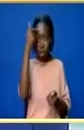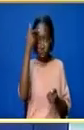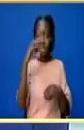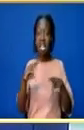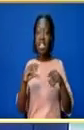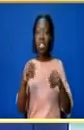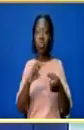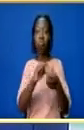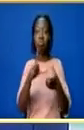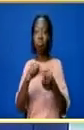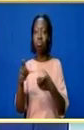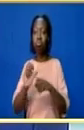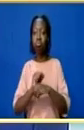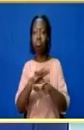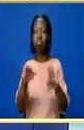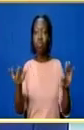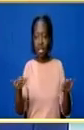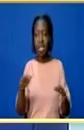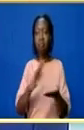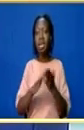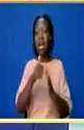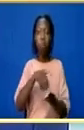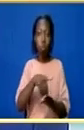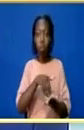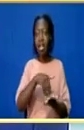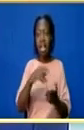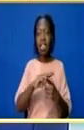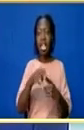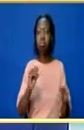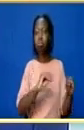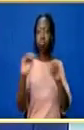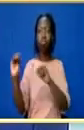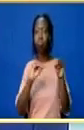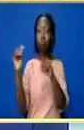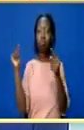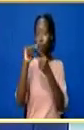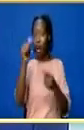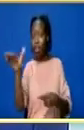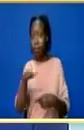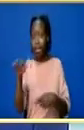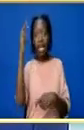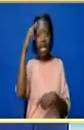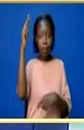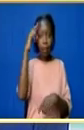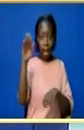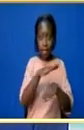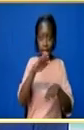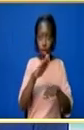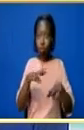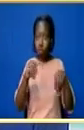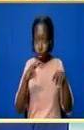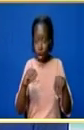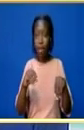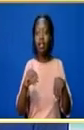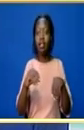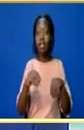once the soil has been has become loose, it is carried away. Mm. Remember we say the top soil is the one which is carried away. Yes.